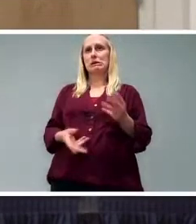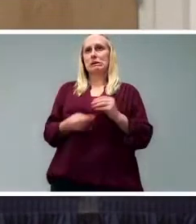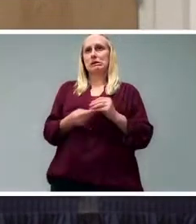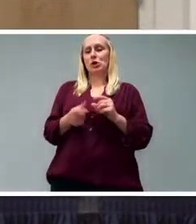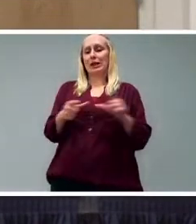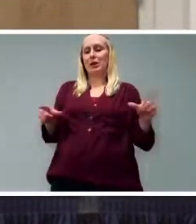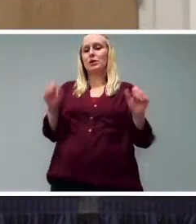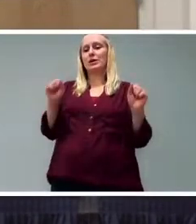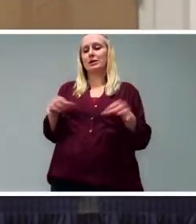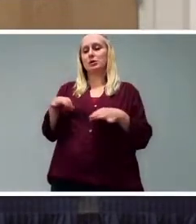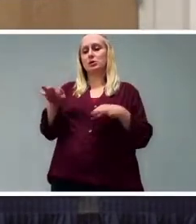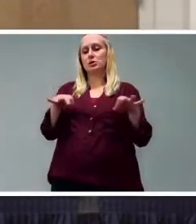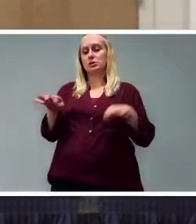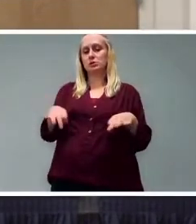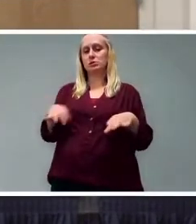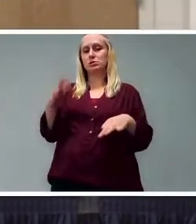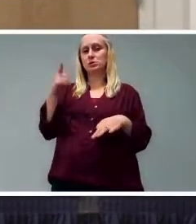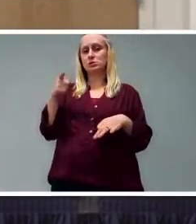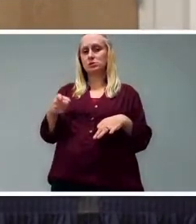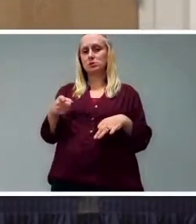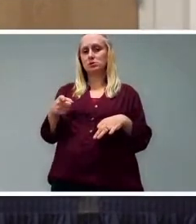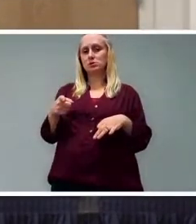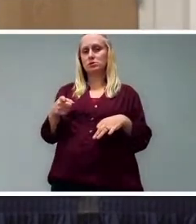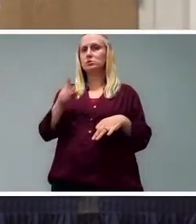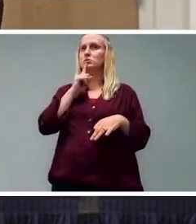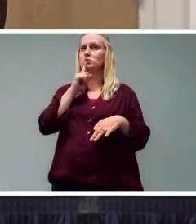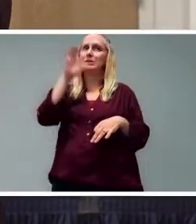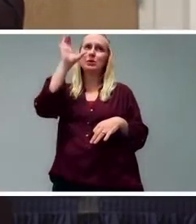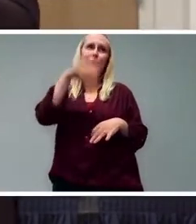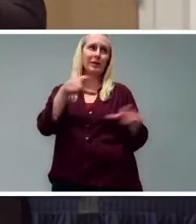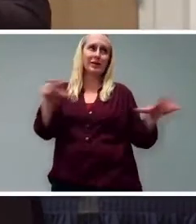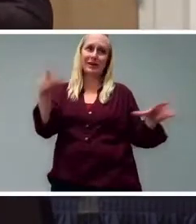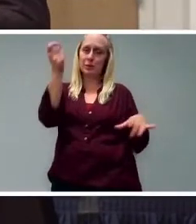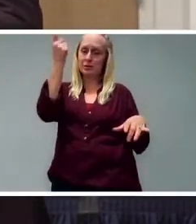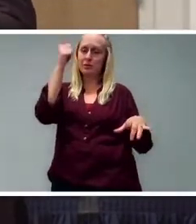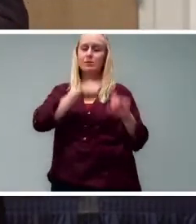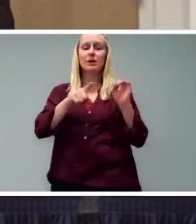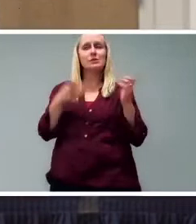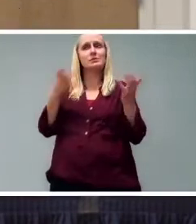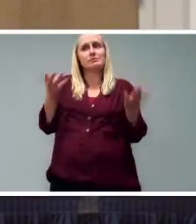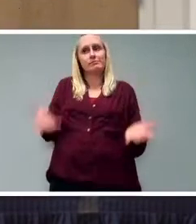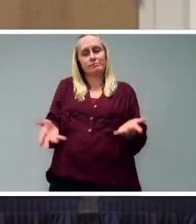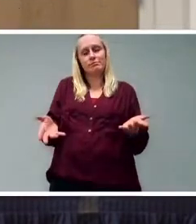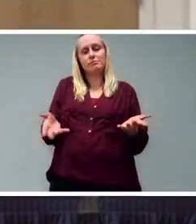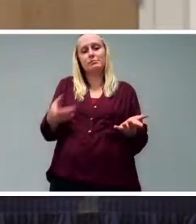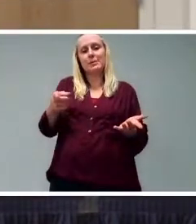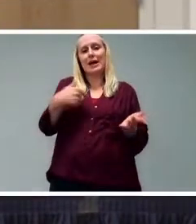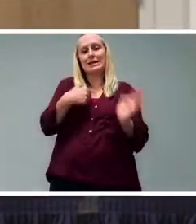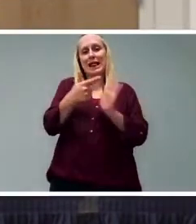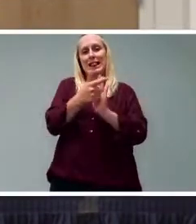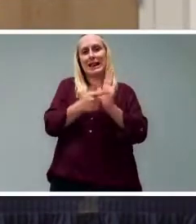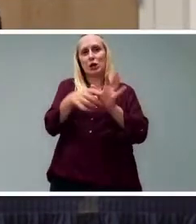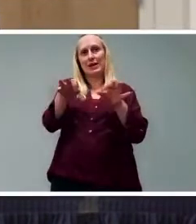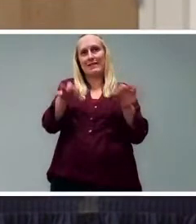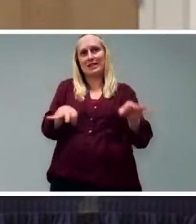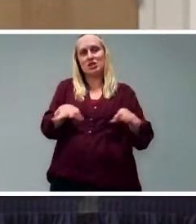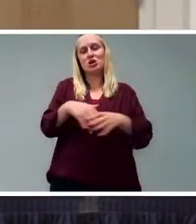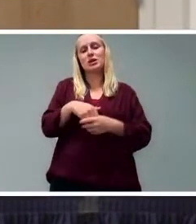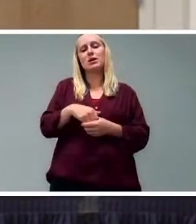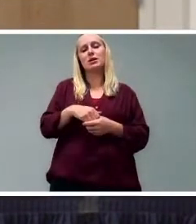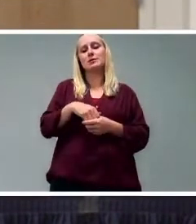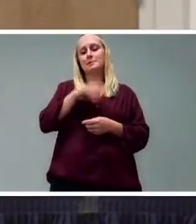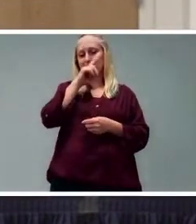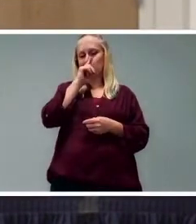why it's that as wonky. I mean, that's really weird language, but it is what it is. It's got a legal definition, but it's